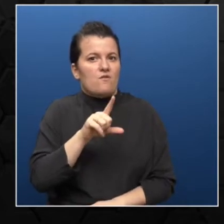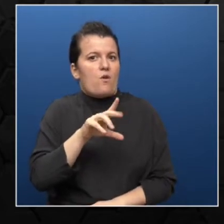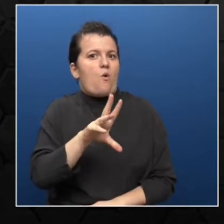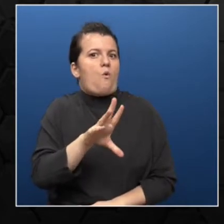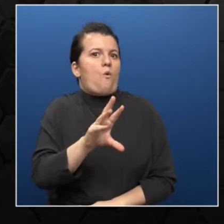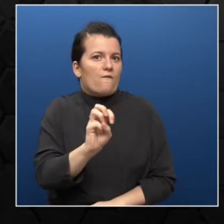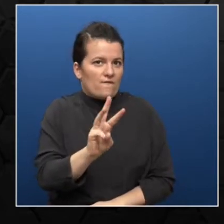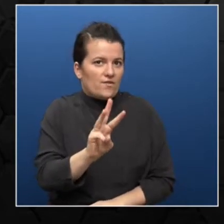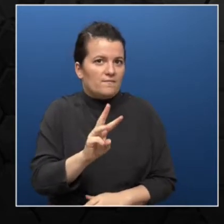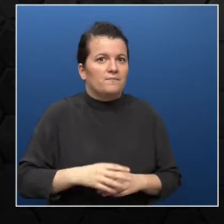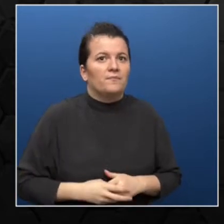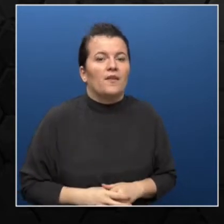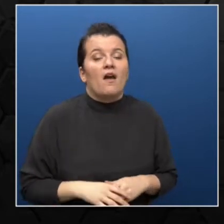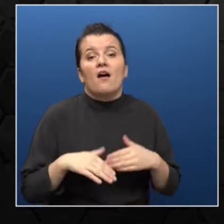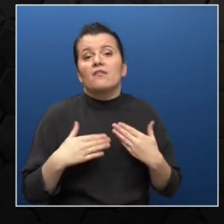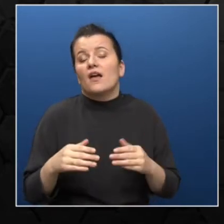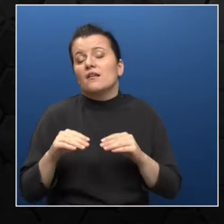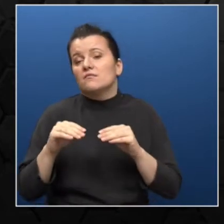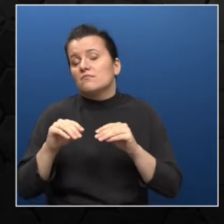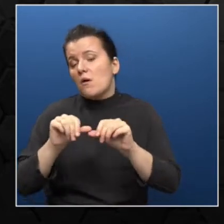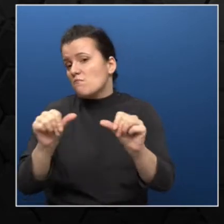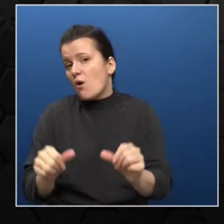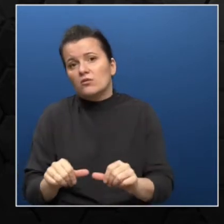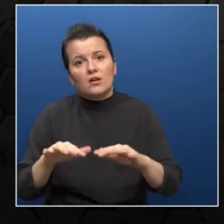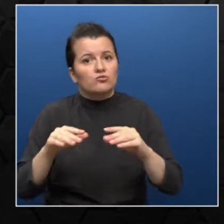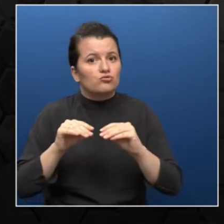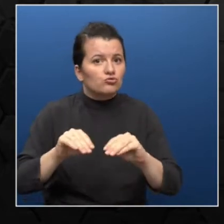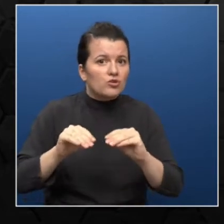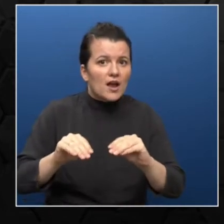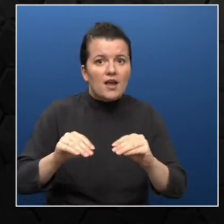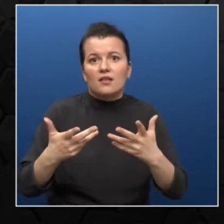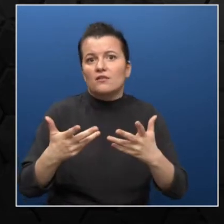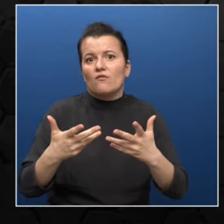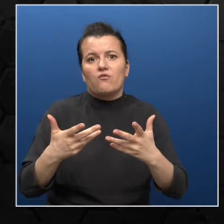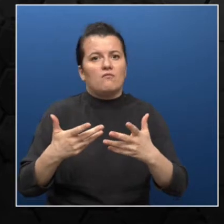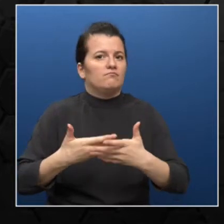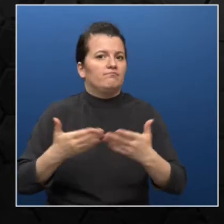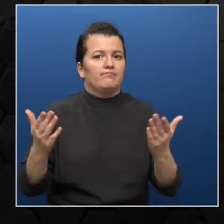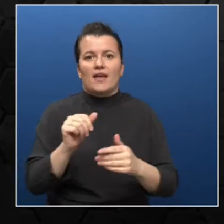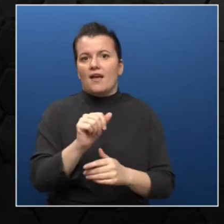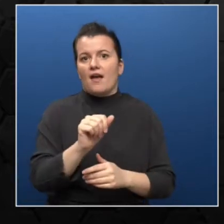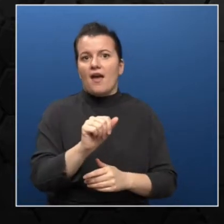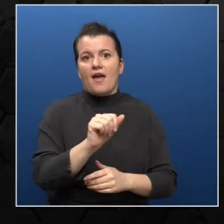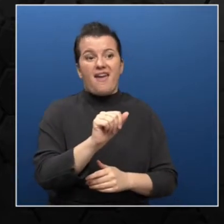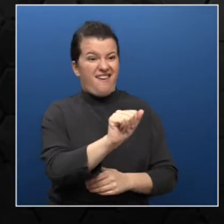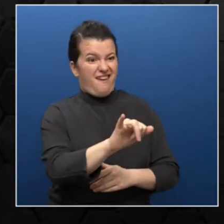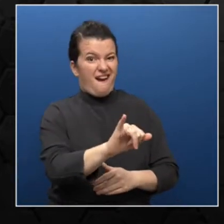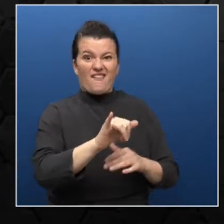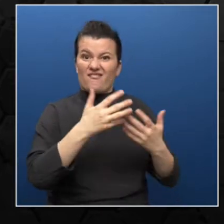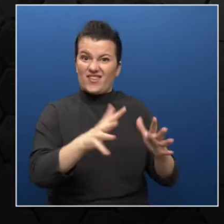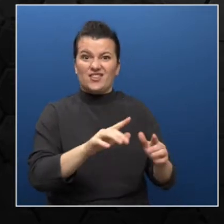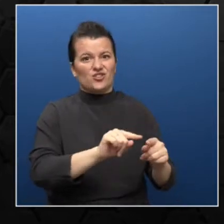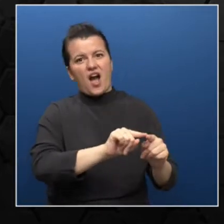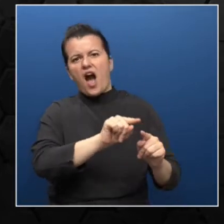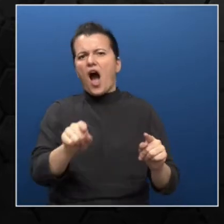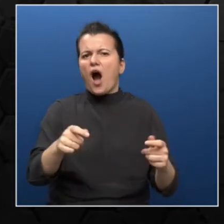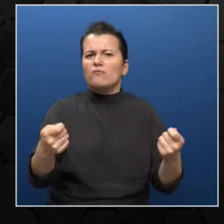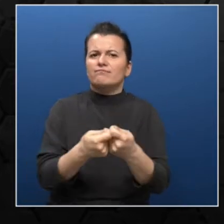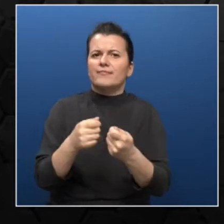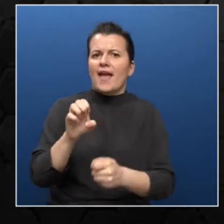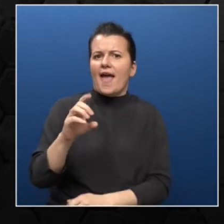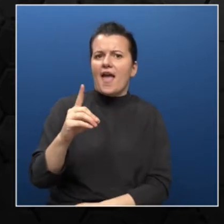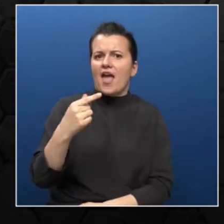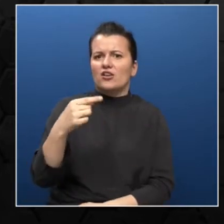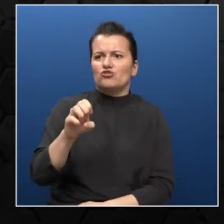and deployed models for full-fledged AI systems into edge devices. I'll be concluding my session with